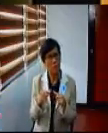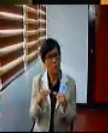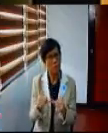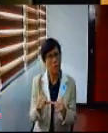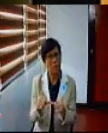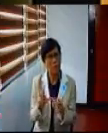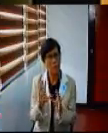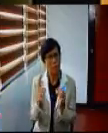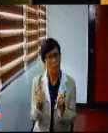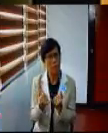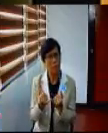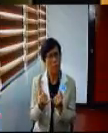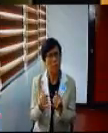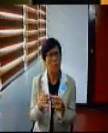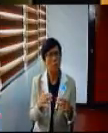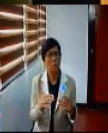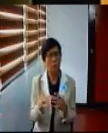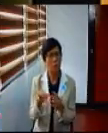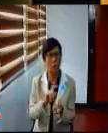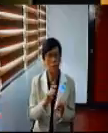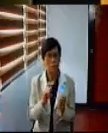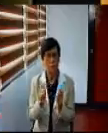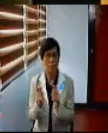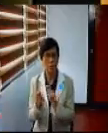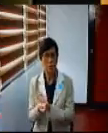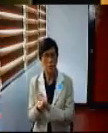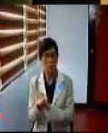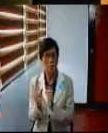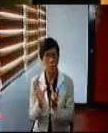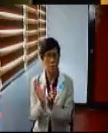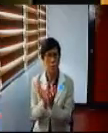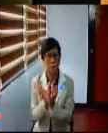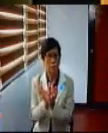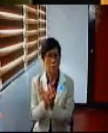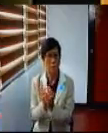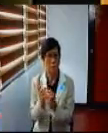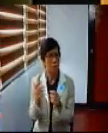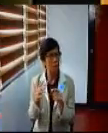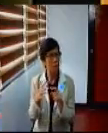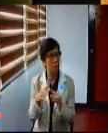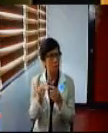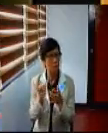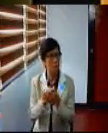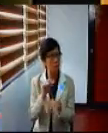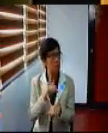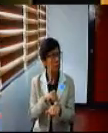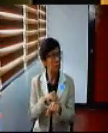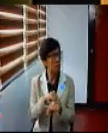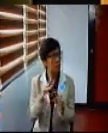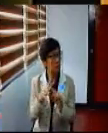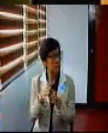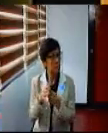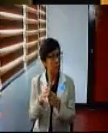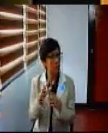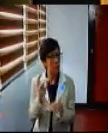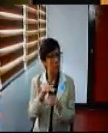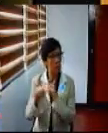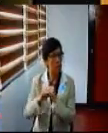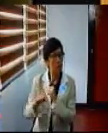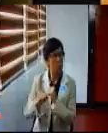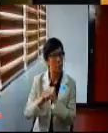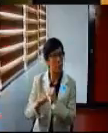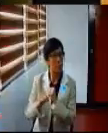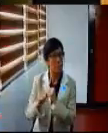especially transnational corporations. And the United Nations since that time has embarked on a campaign to search